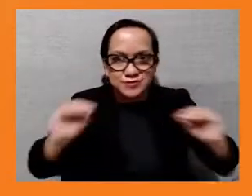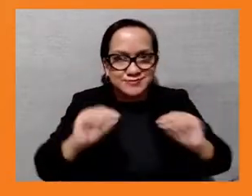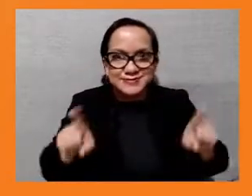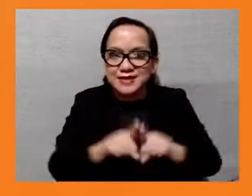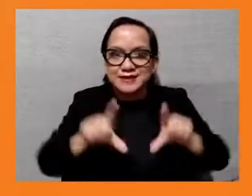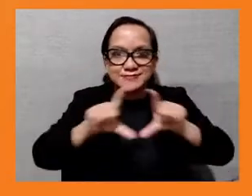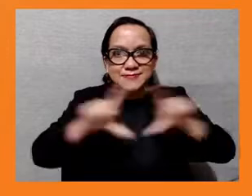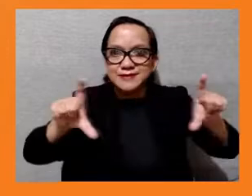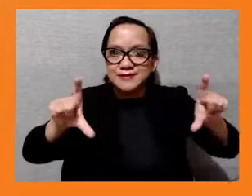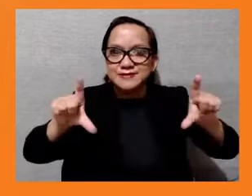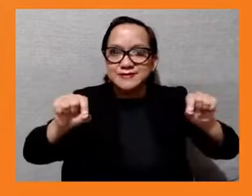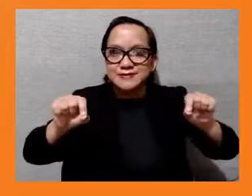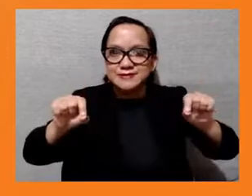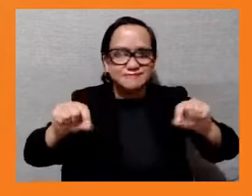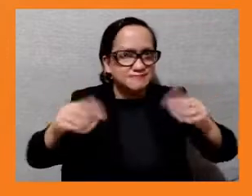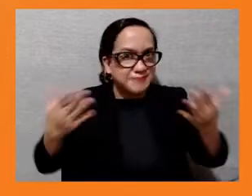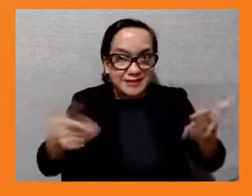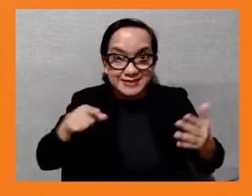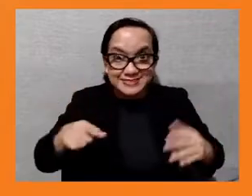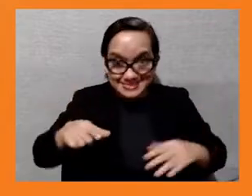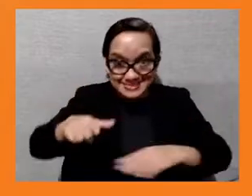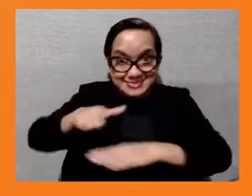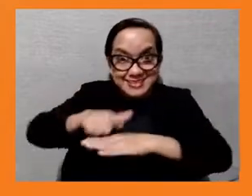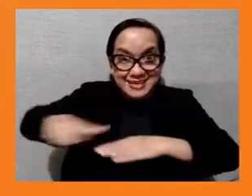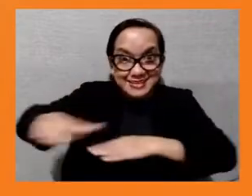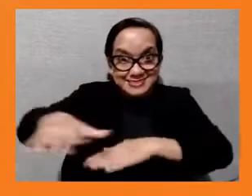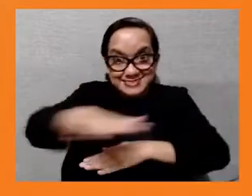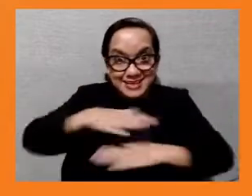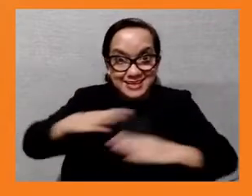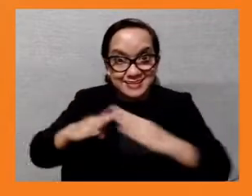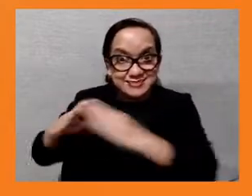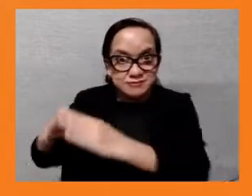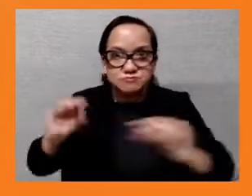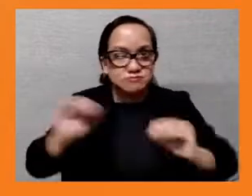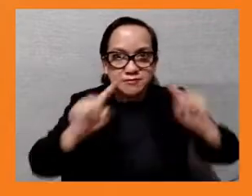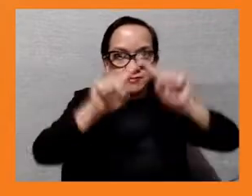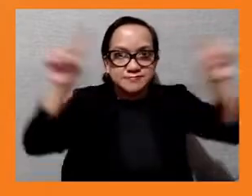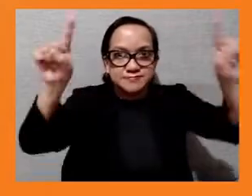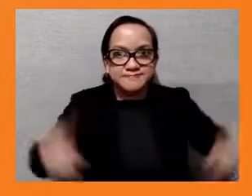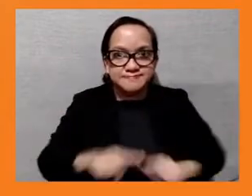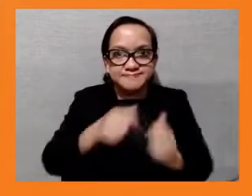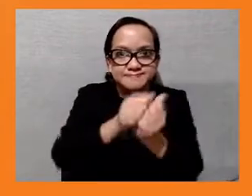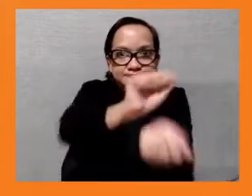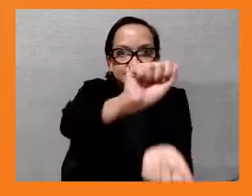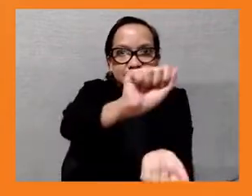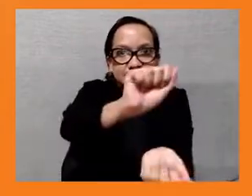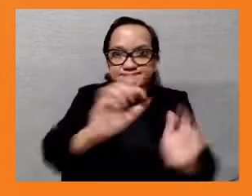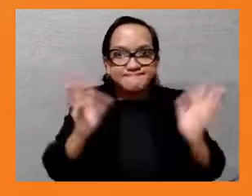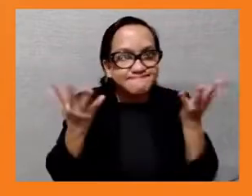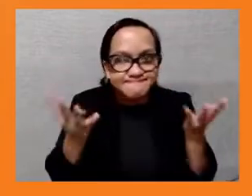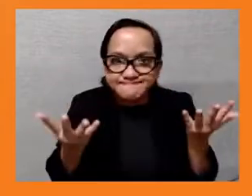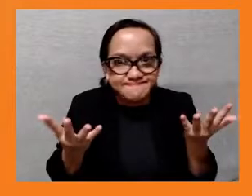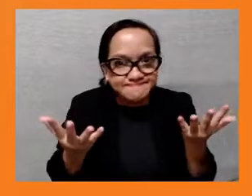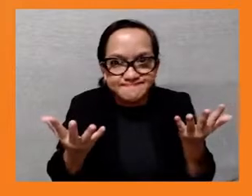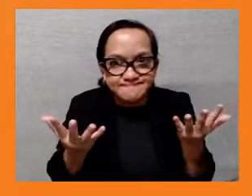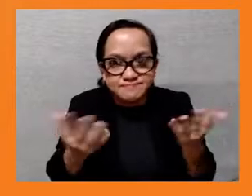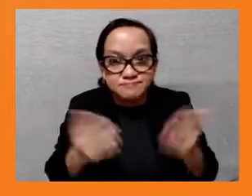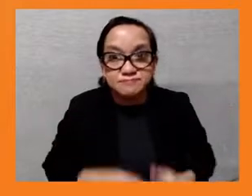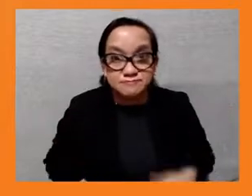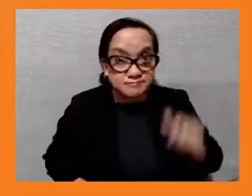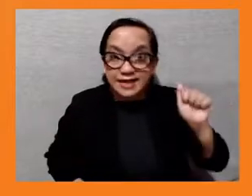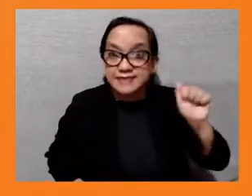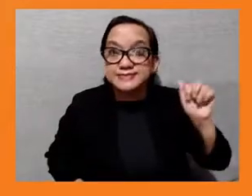Hydropower Project, which has already been in the OSPF accountability mechanism process. So over to you, Rituji,